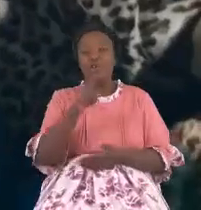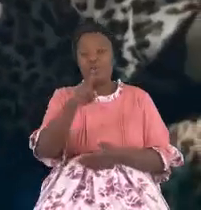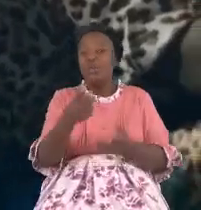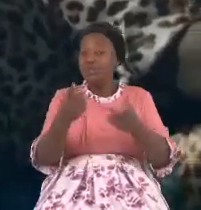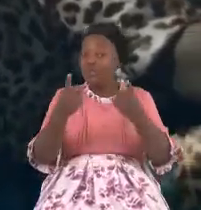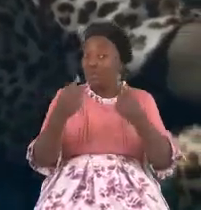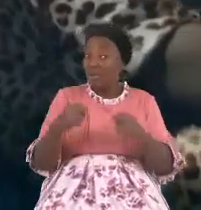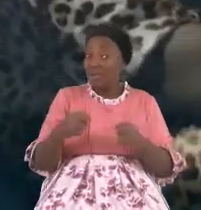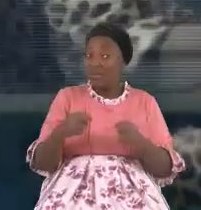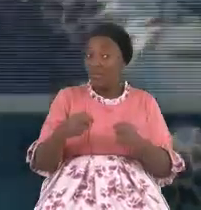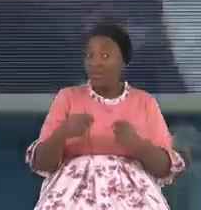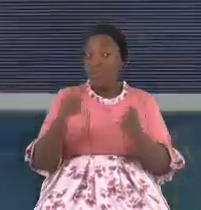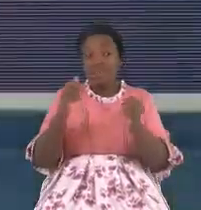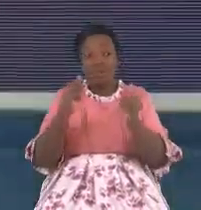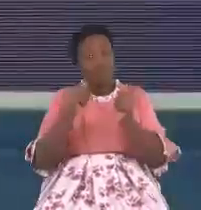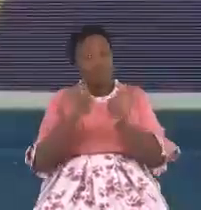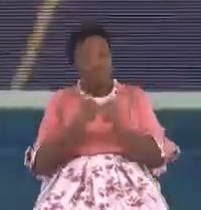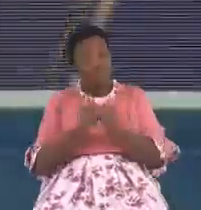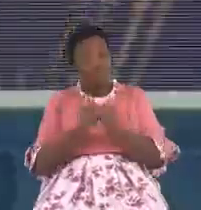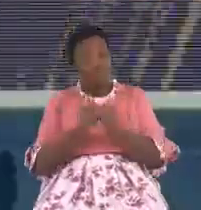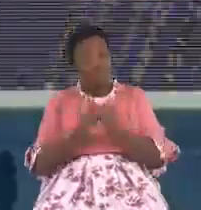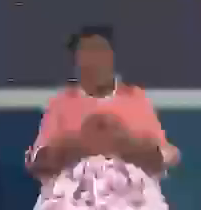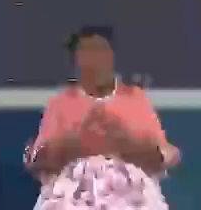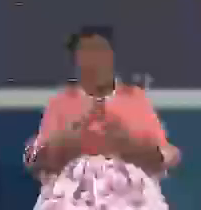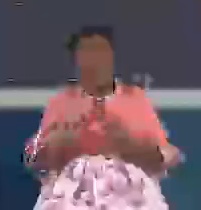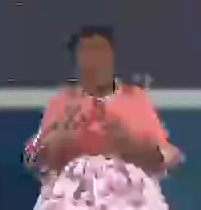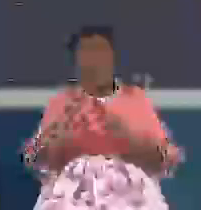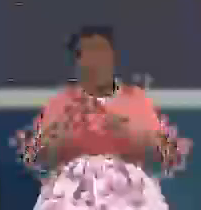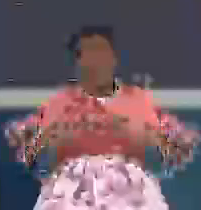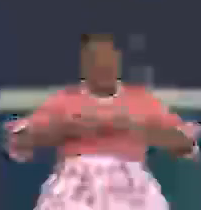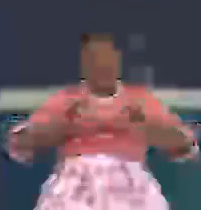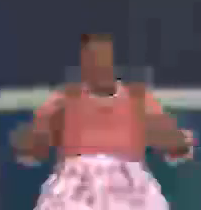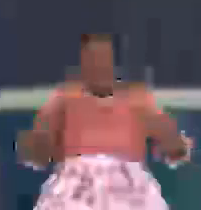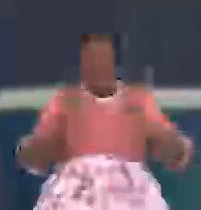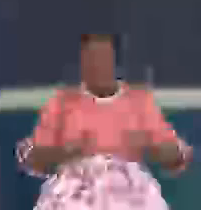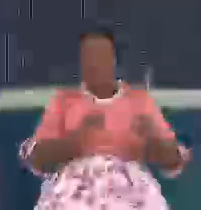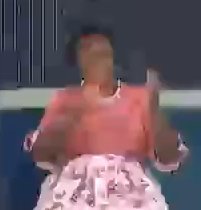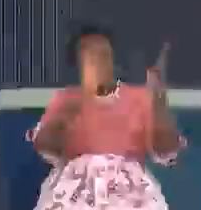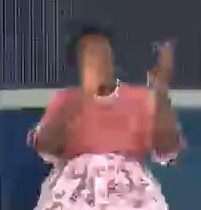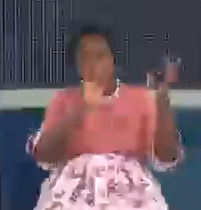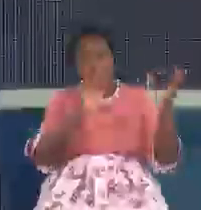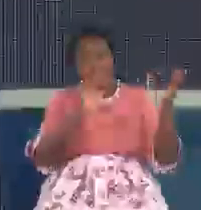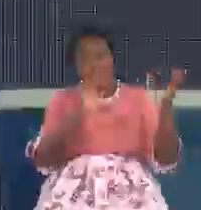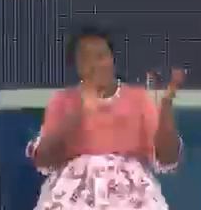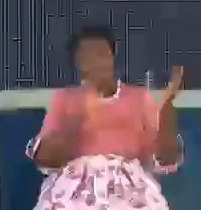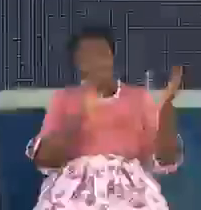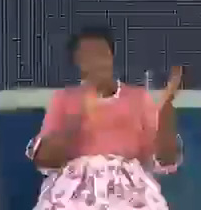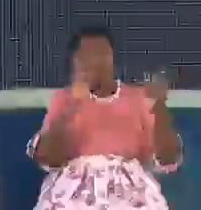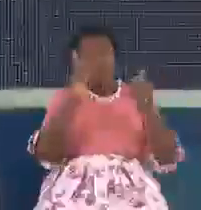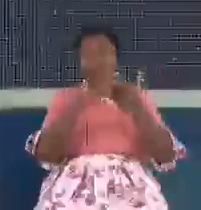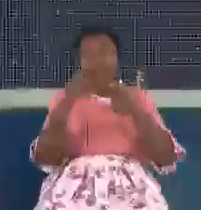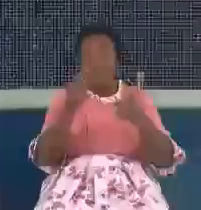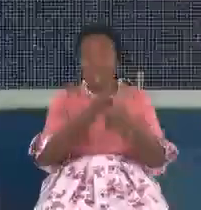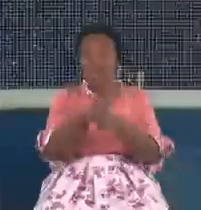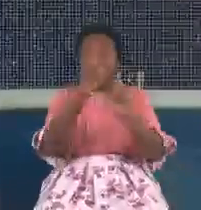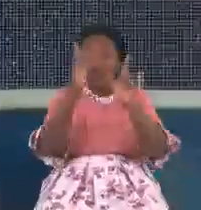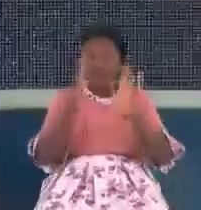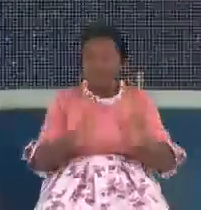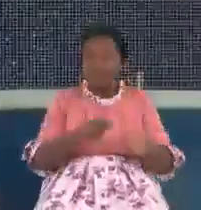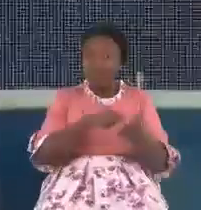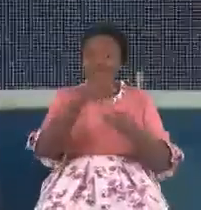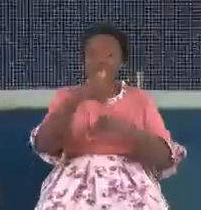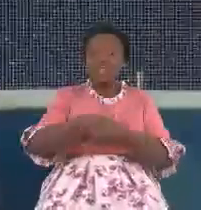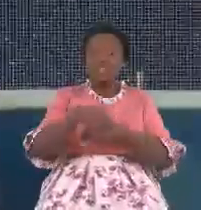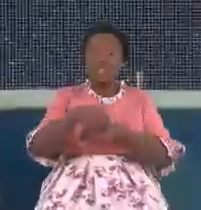with undeniable expectation to the libra tonight